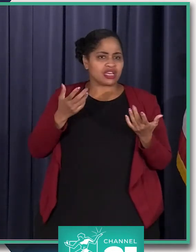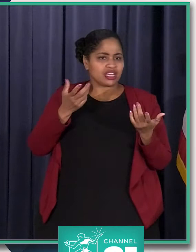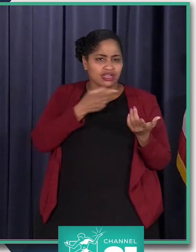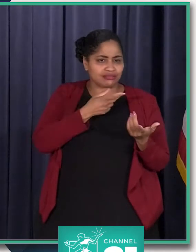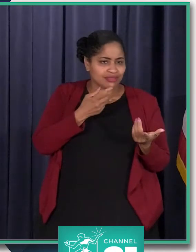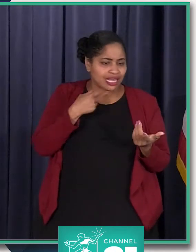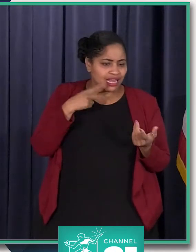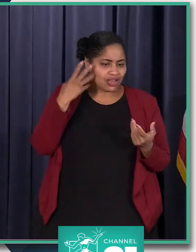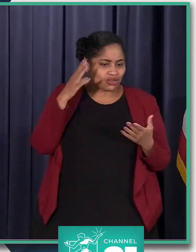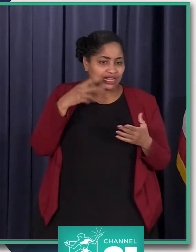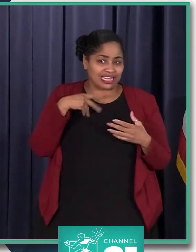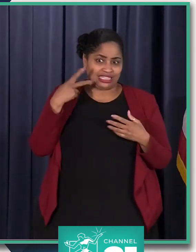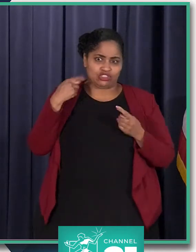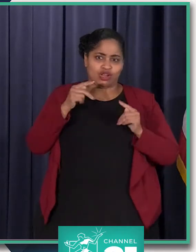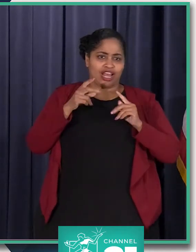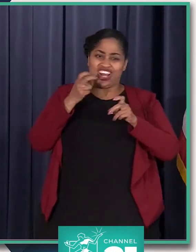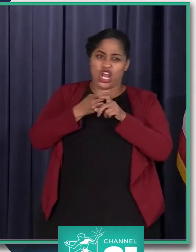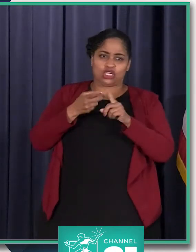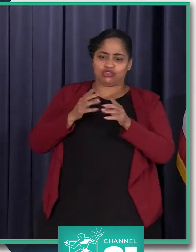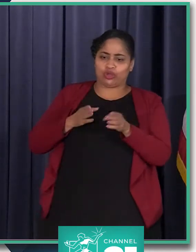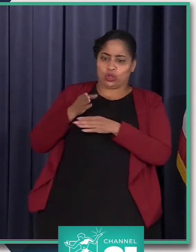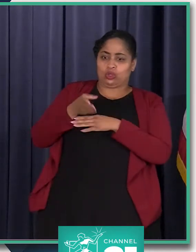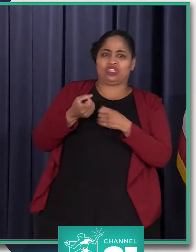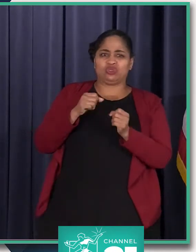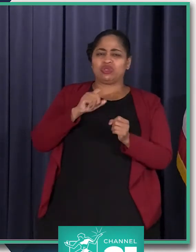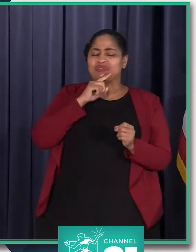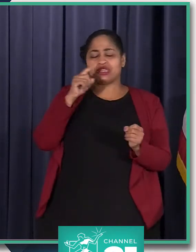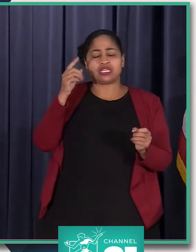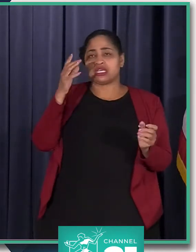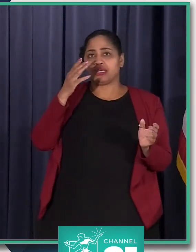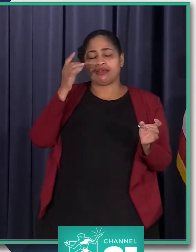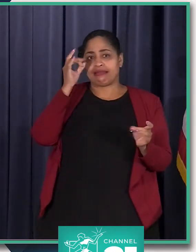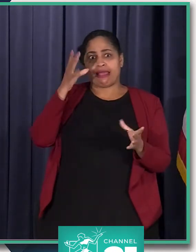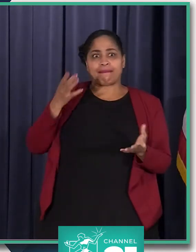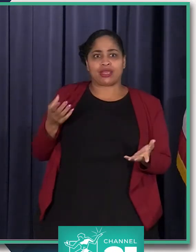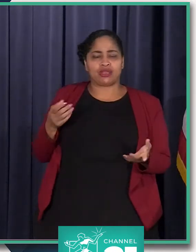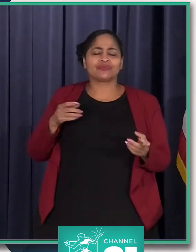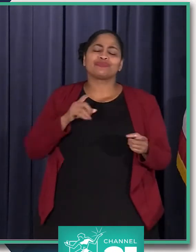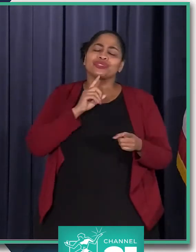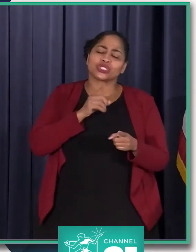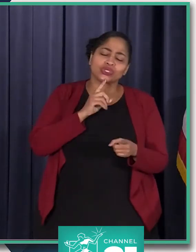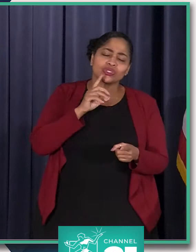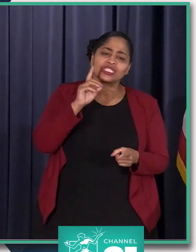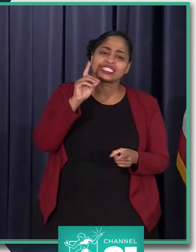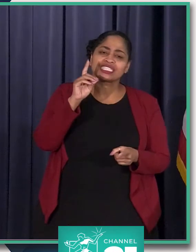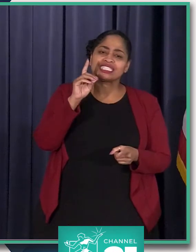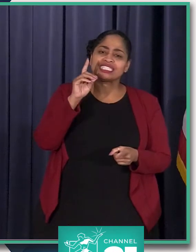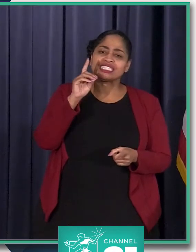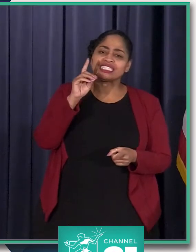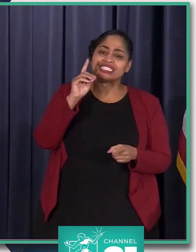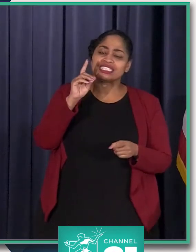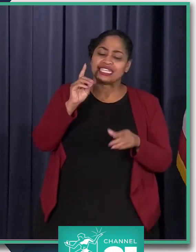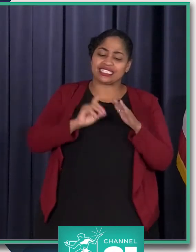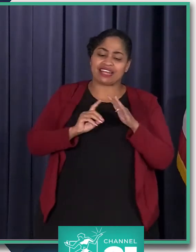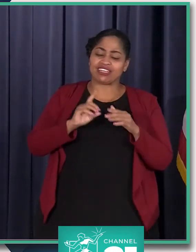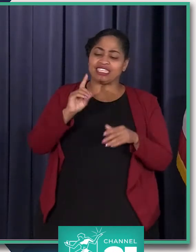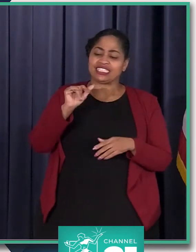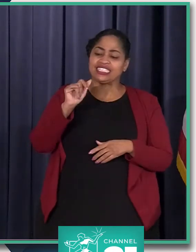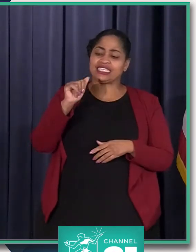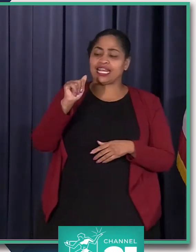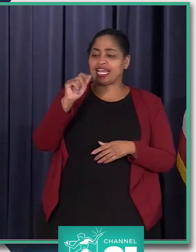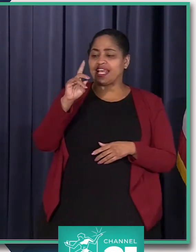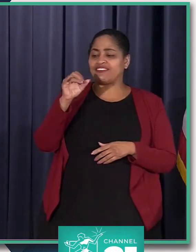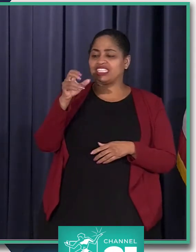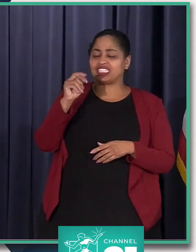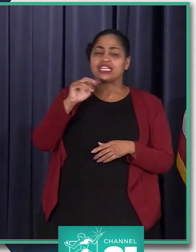experienced it or seen anybody try to cross it, it's a nightmare. So It is. Davison is a state road, and that's something that